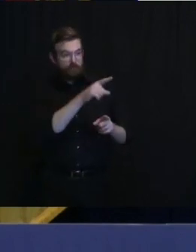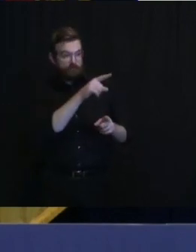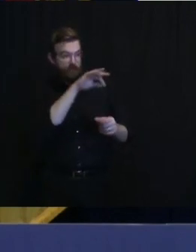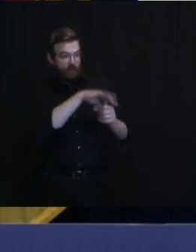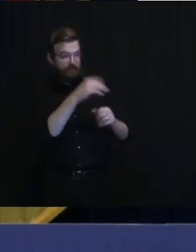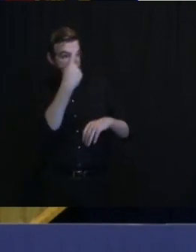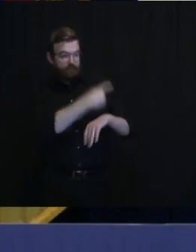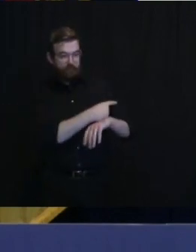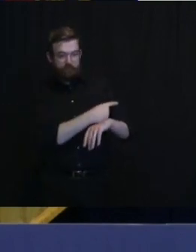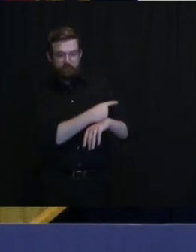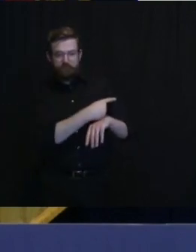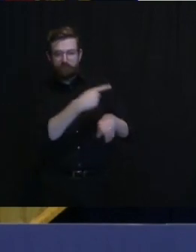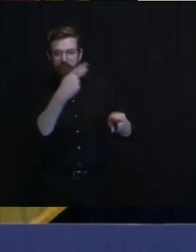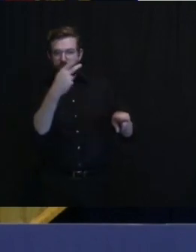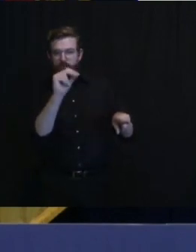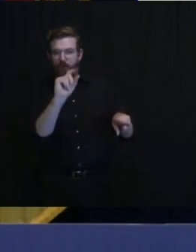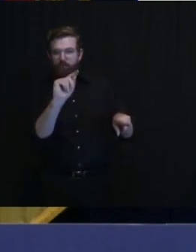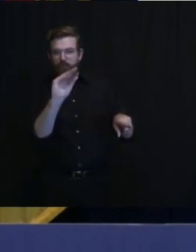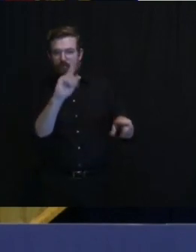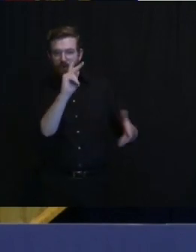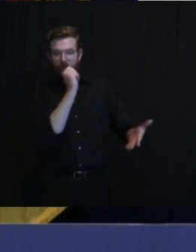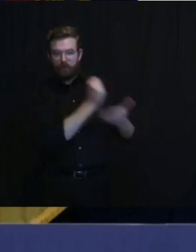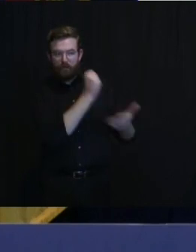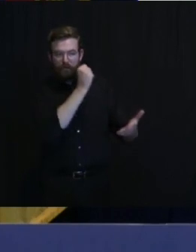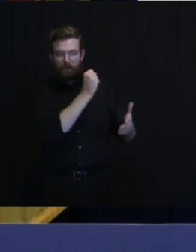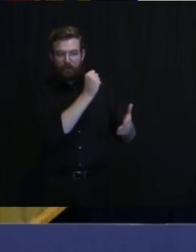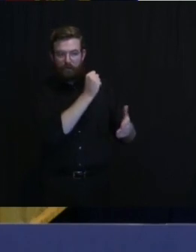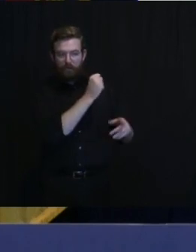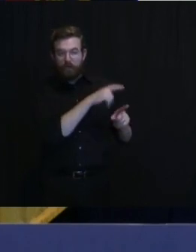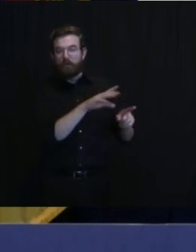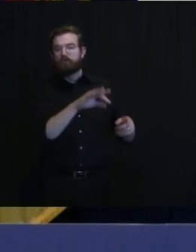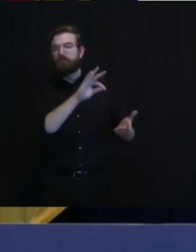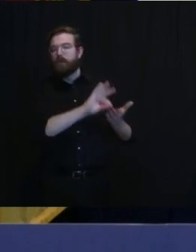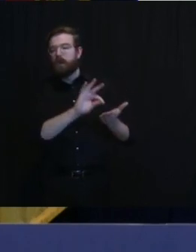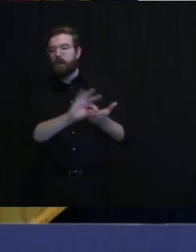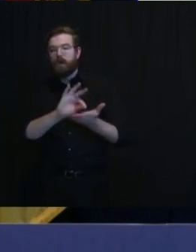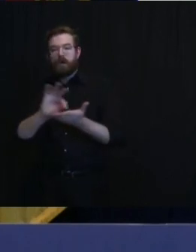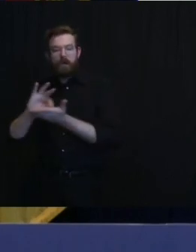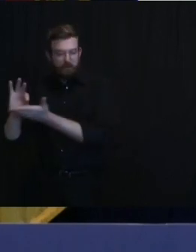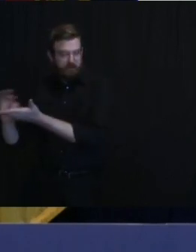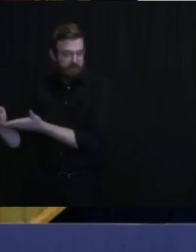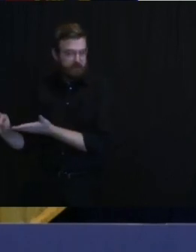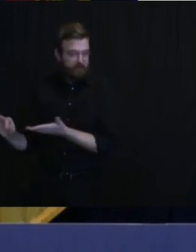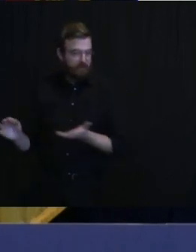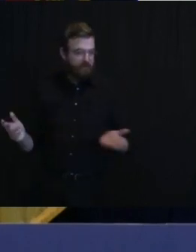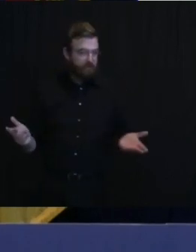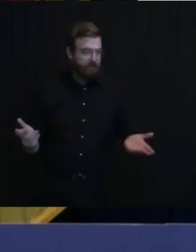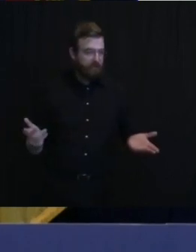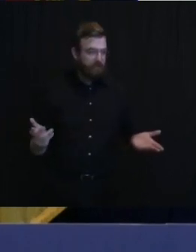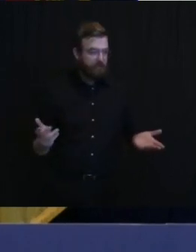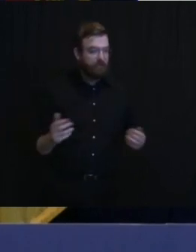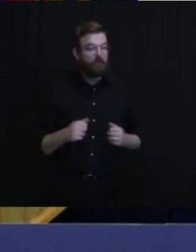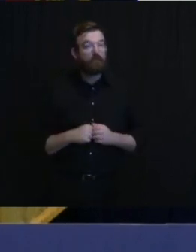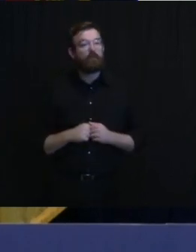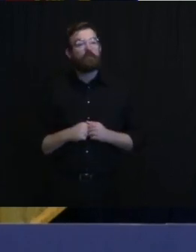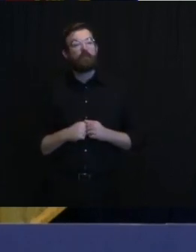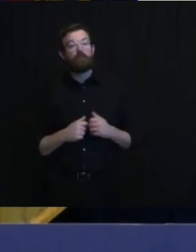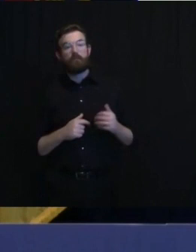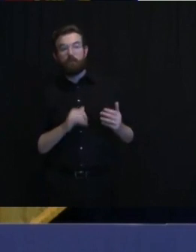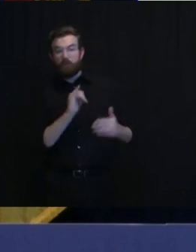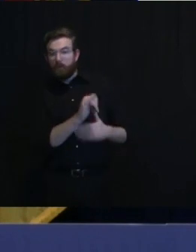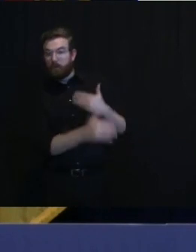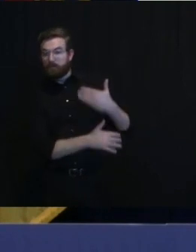process feels like it worked. I think we need, on the in-person piece of this, it's pretty clear that